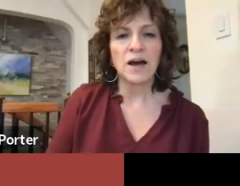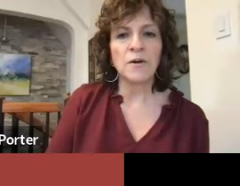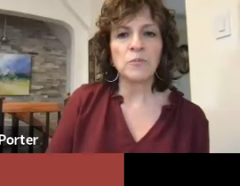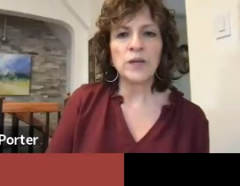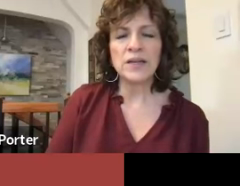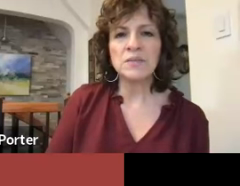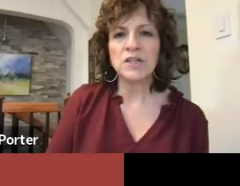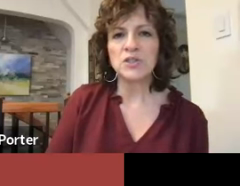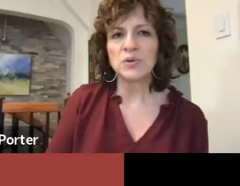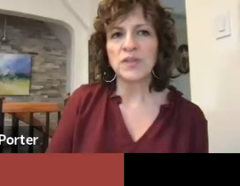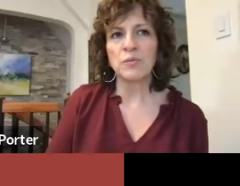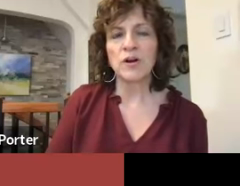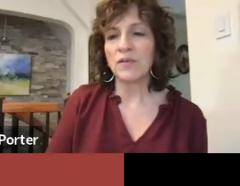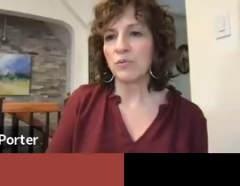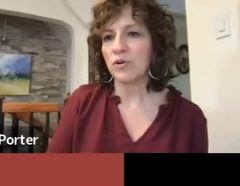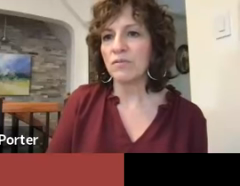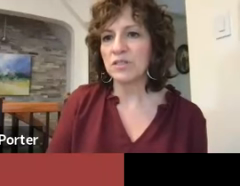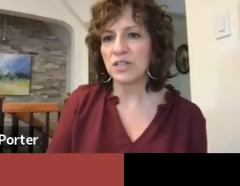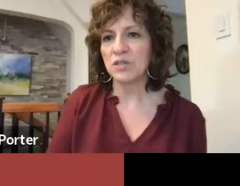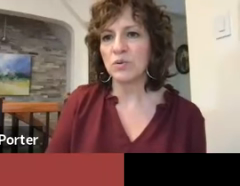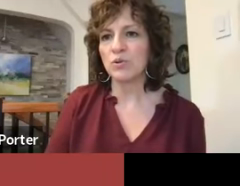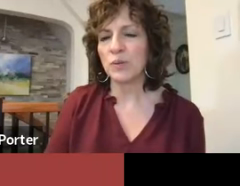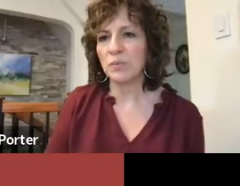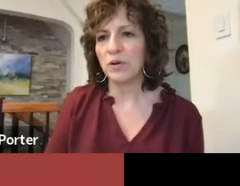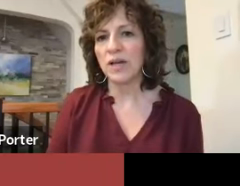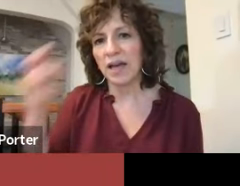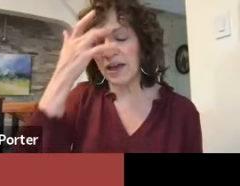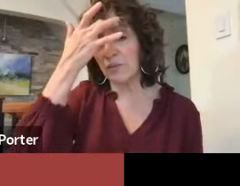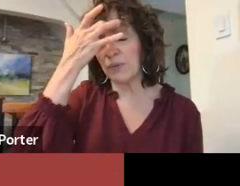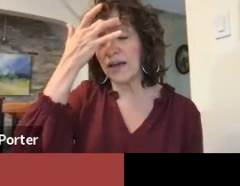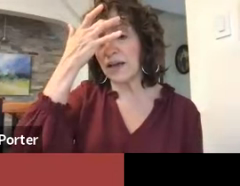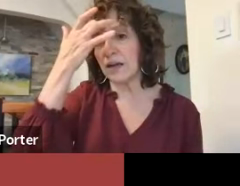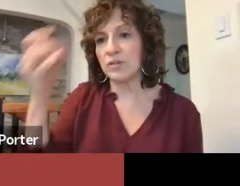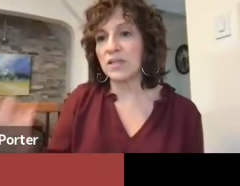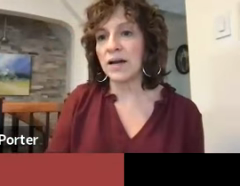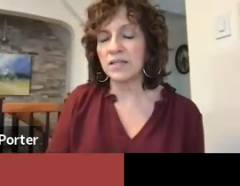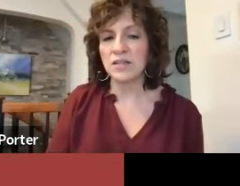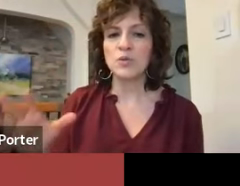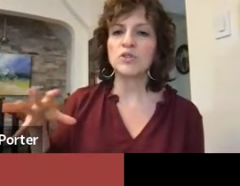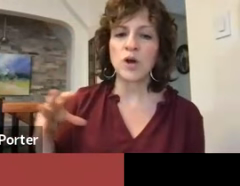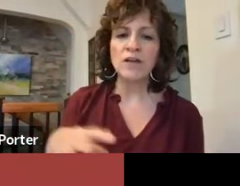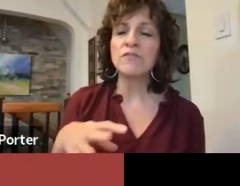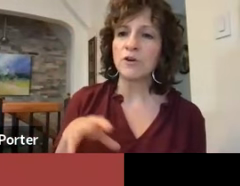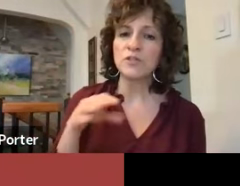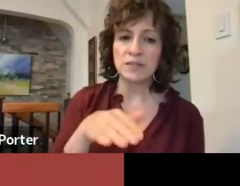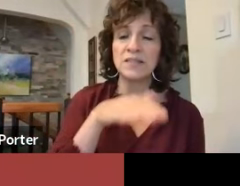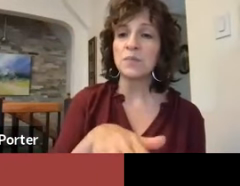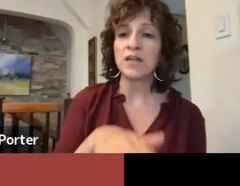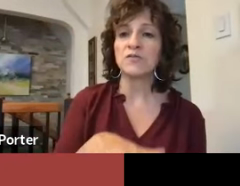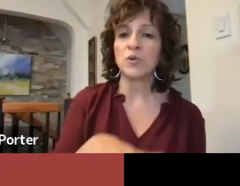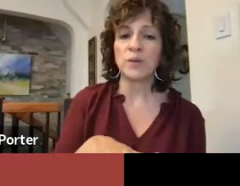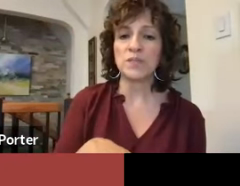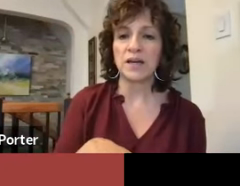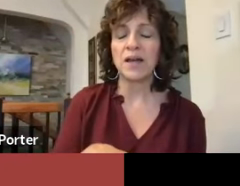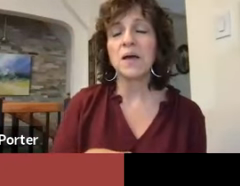grant, we need to make sure that we're having real conversations with real people and backing it up with science. And so we're driving folks to this